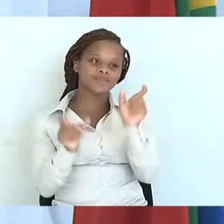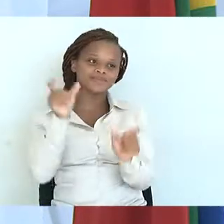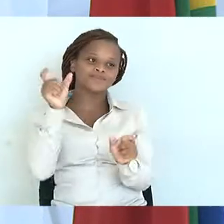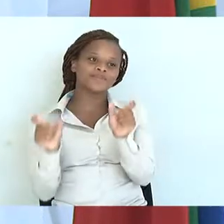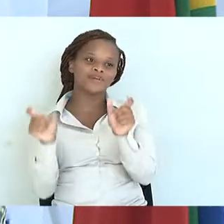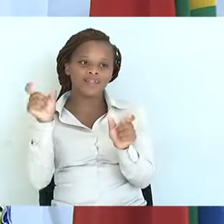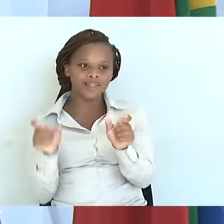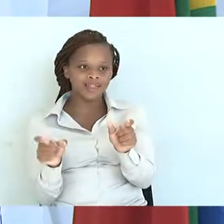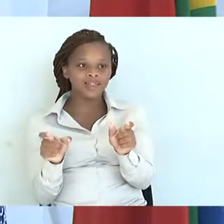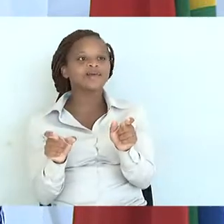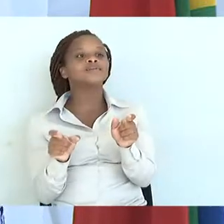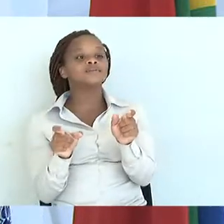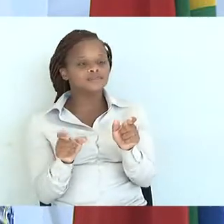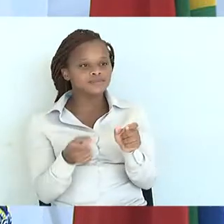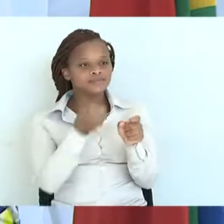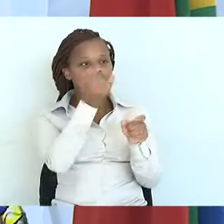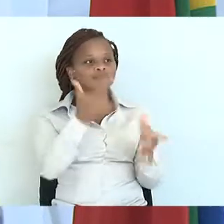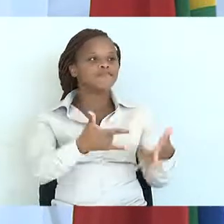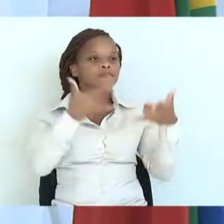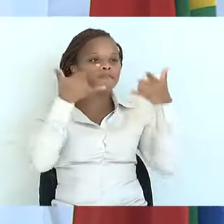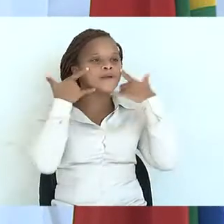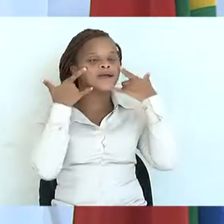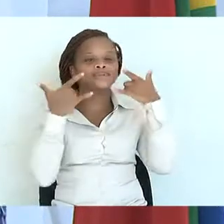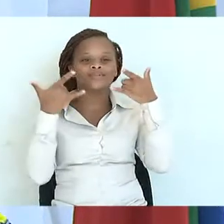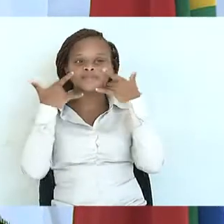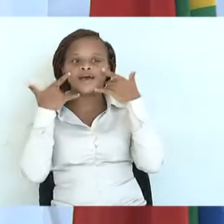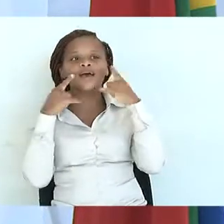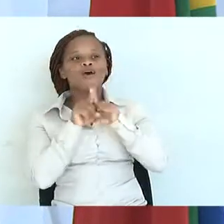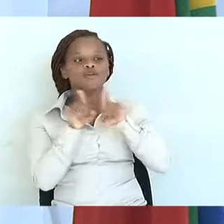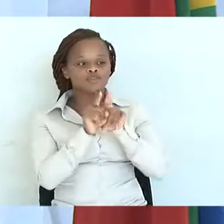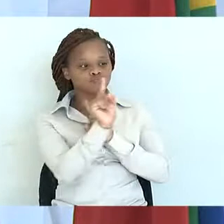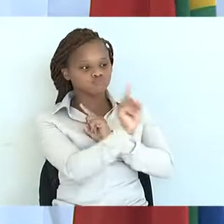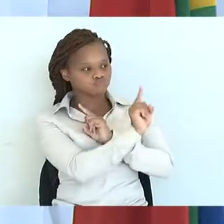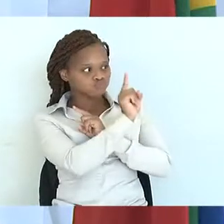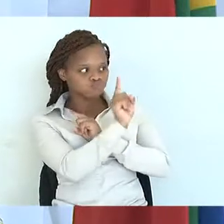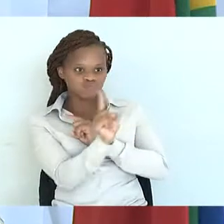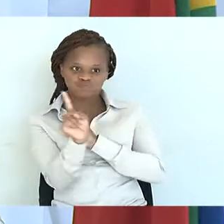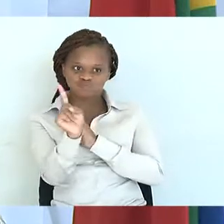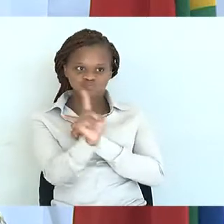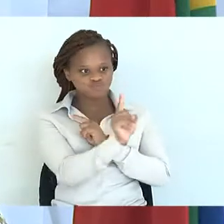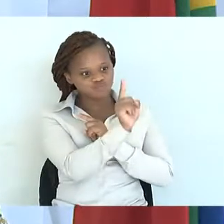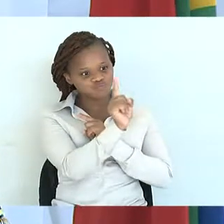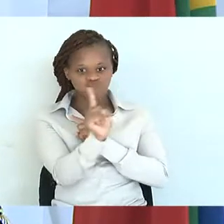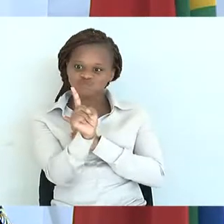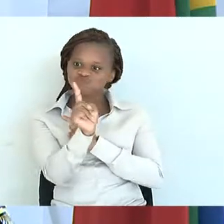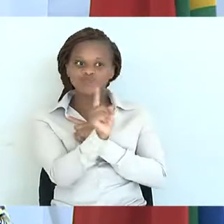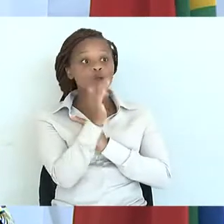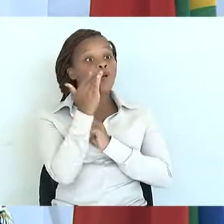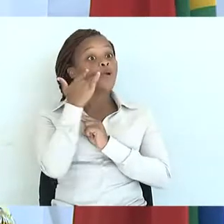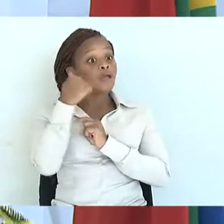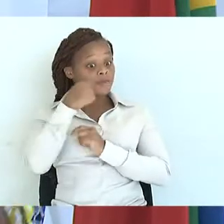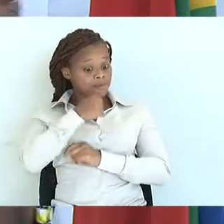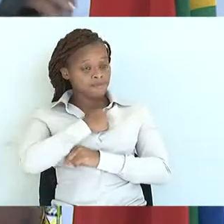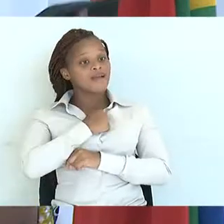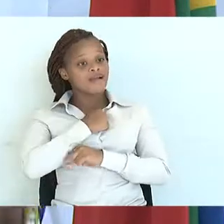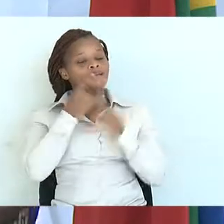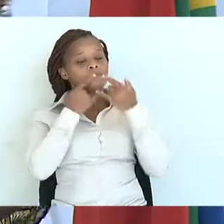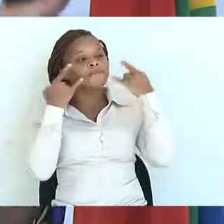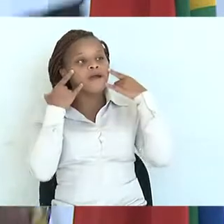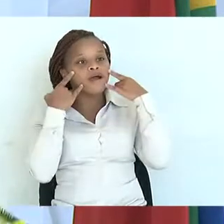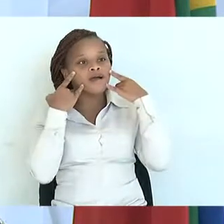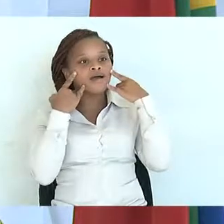Akade sigqokisa ama-mask ehamba lapha. Eyami ithe noma isiqashukile ngayofuna